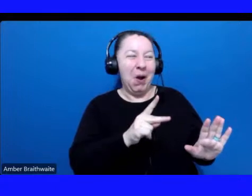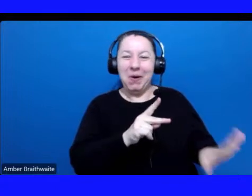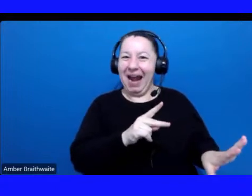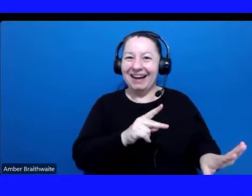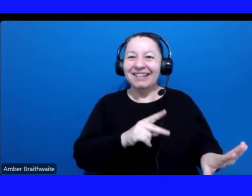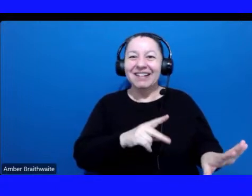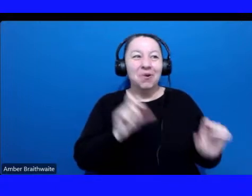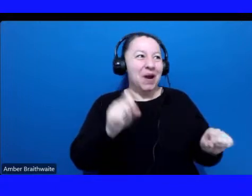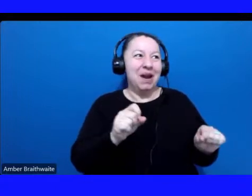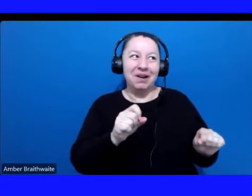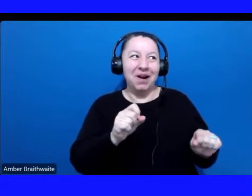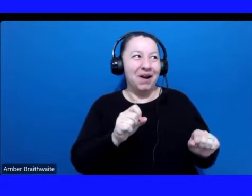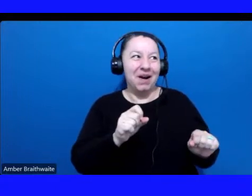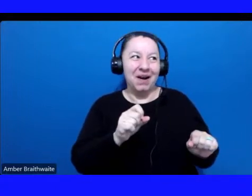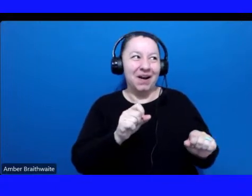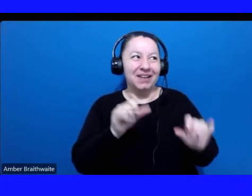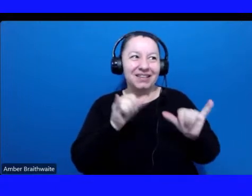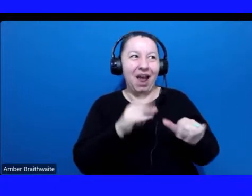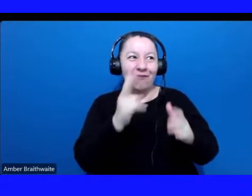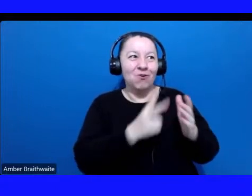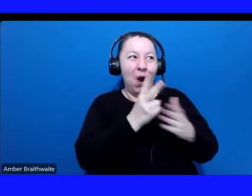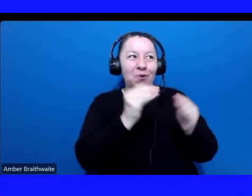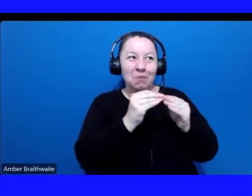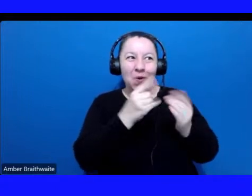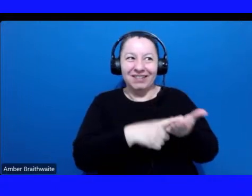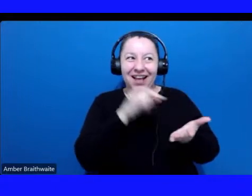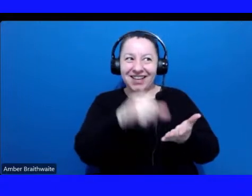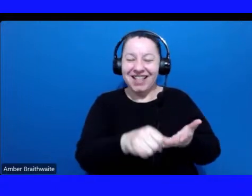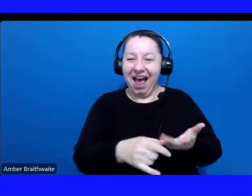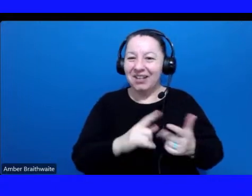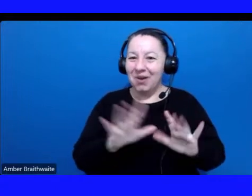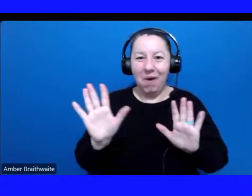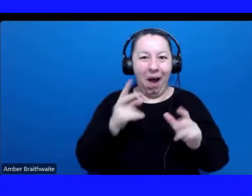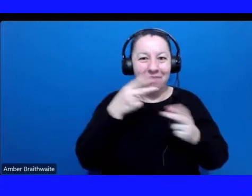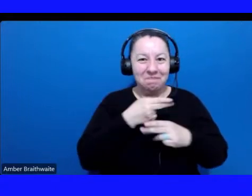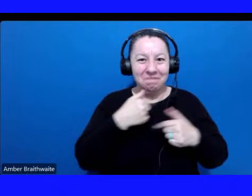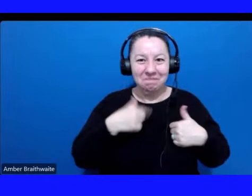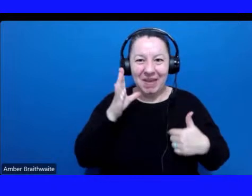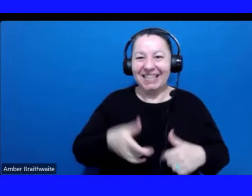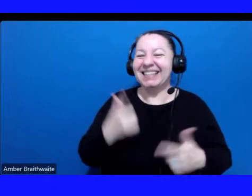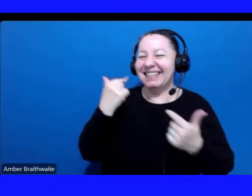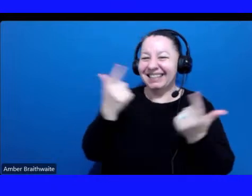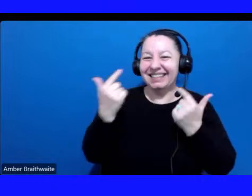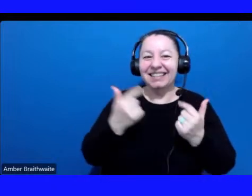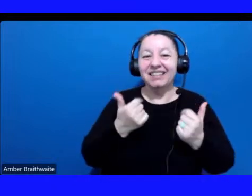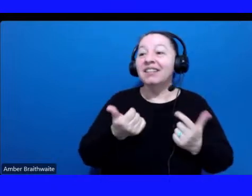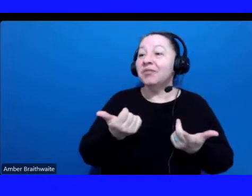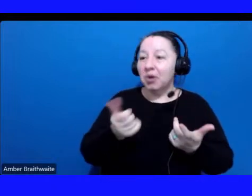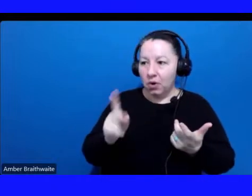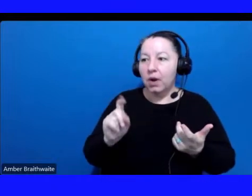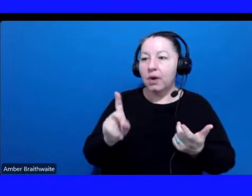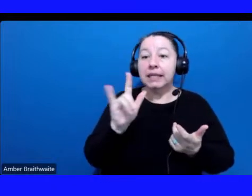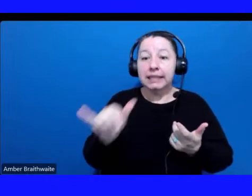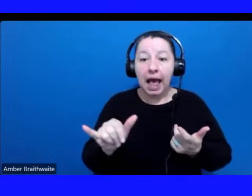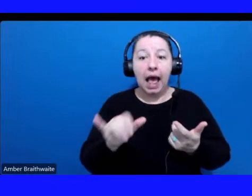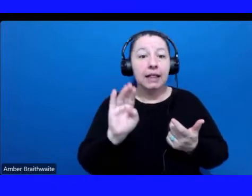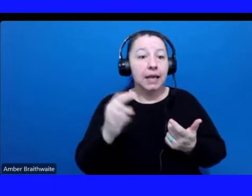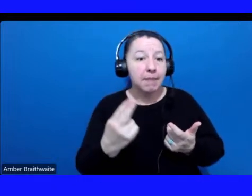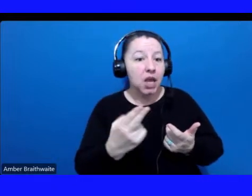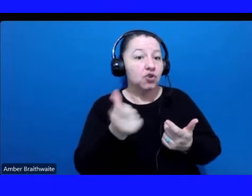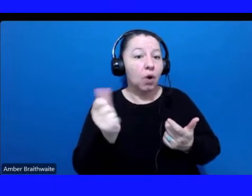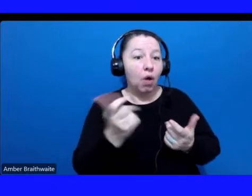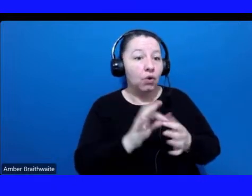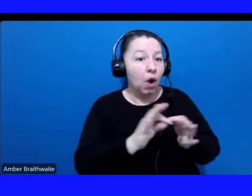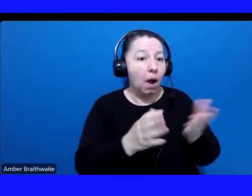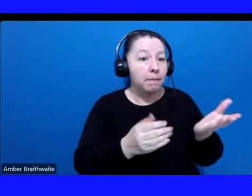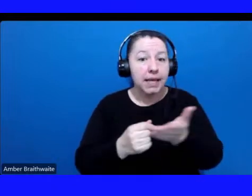to be done, whether it's integrated or I think it's wonderful. And so hopefully you will continue